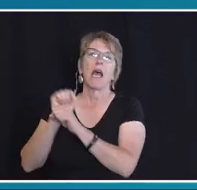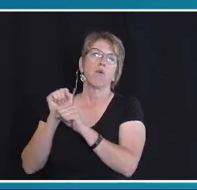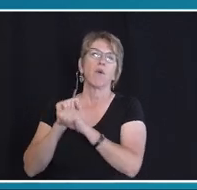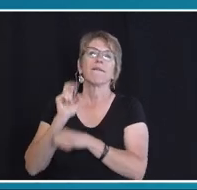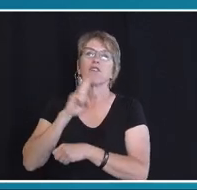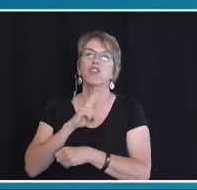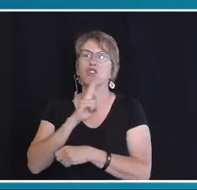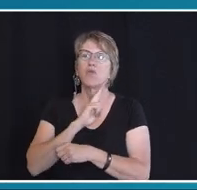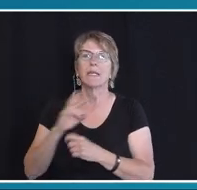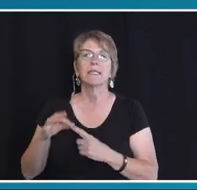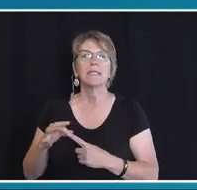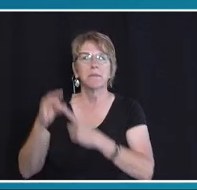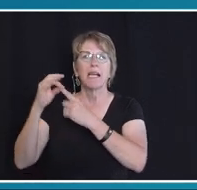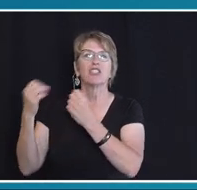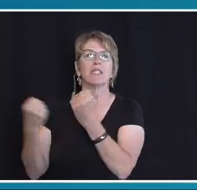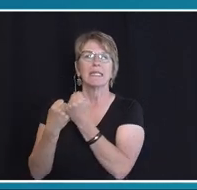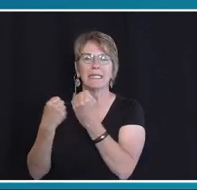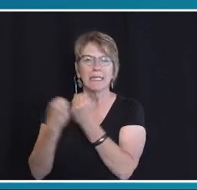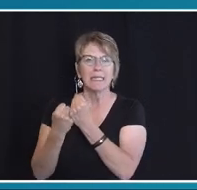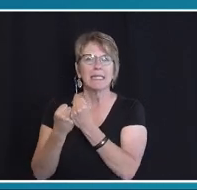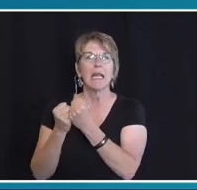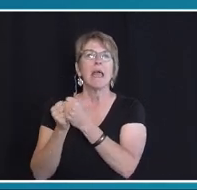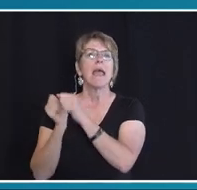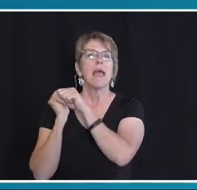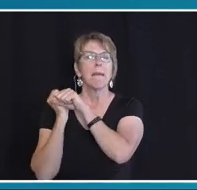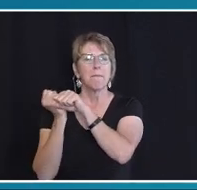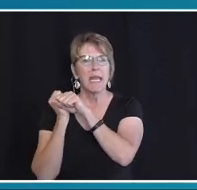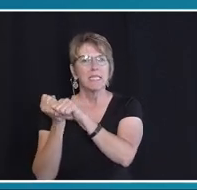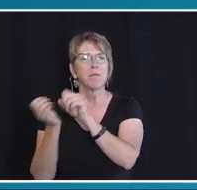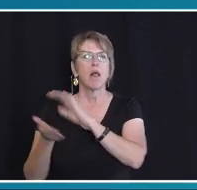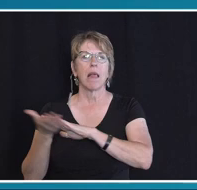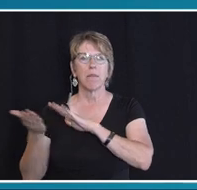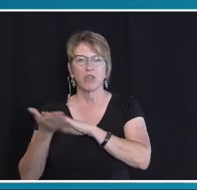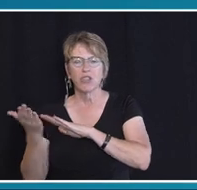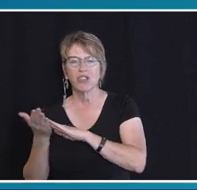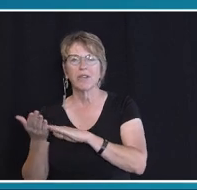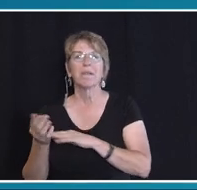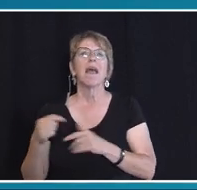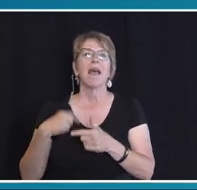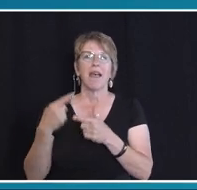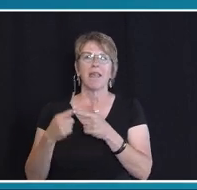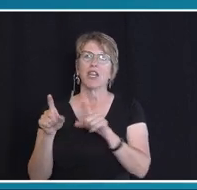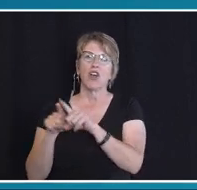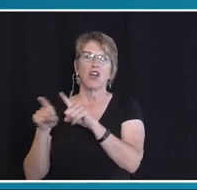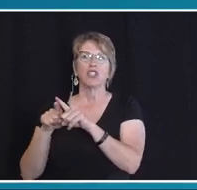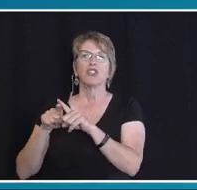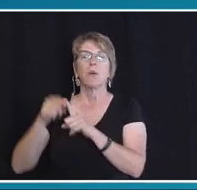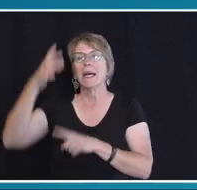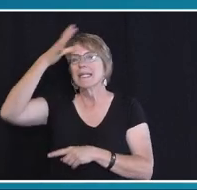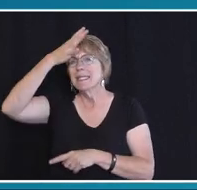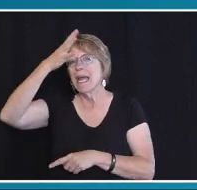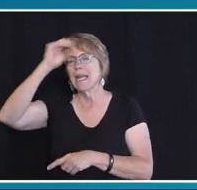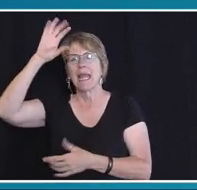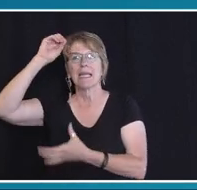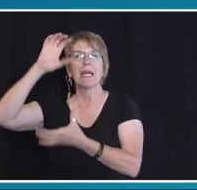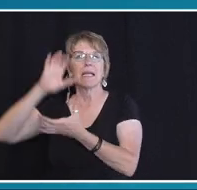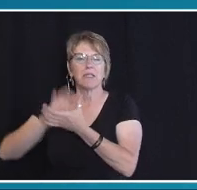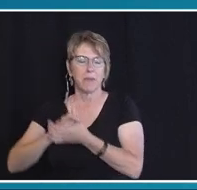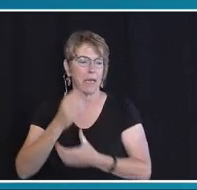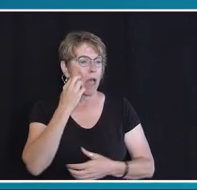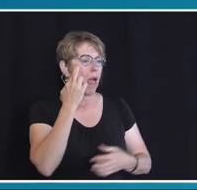Twins, special assistant to baseball operations, and, you know, being a dad and a husband. So life is good. Well, I certainly hope that you